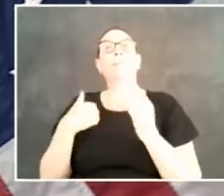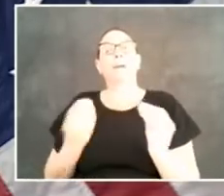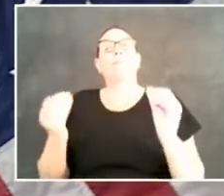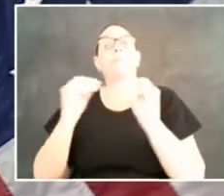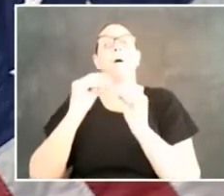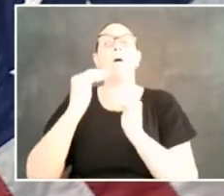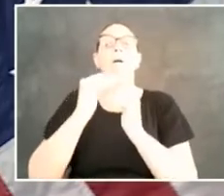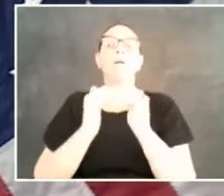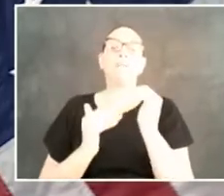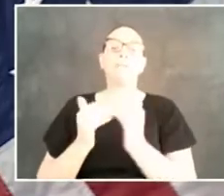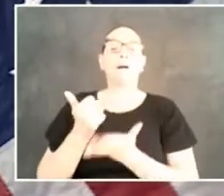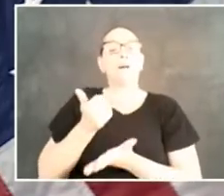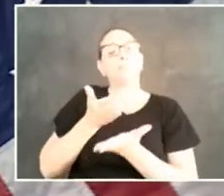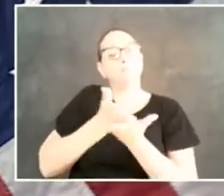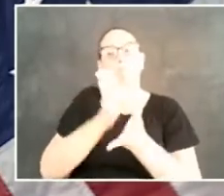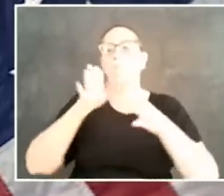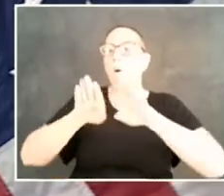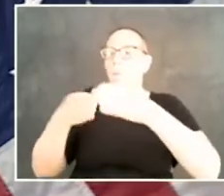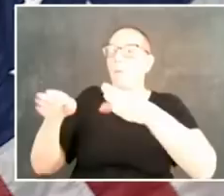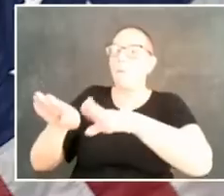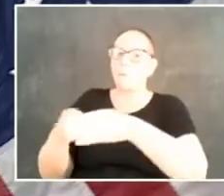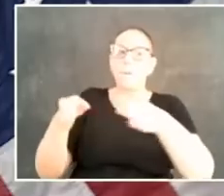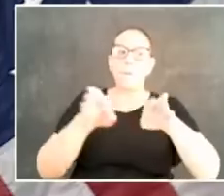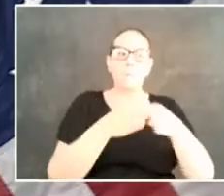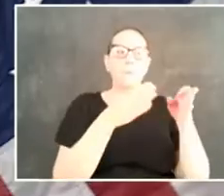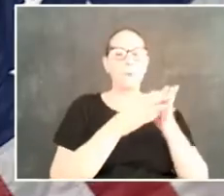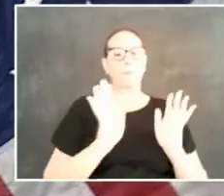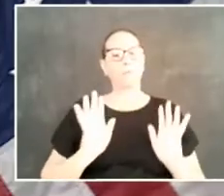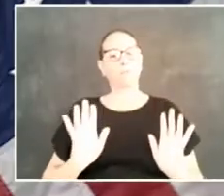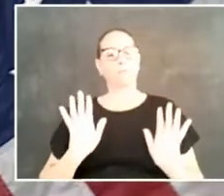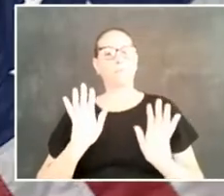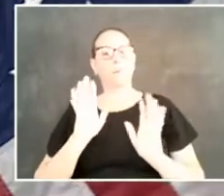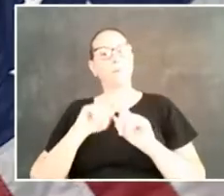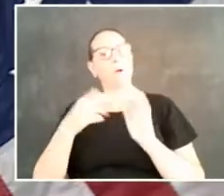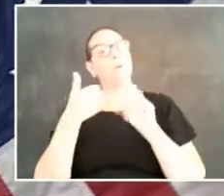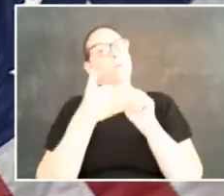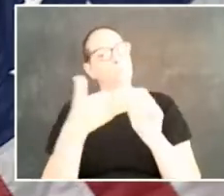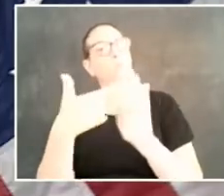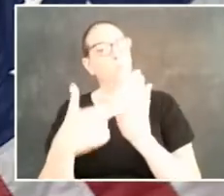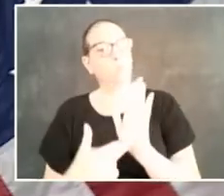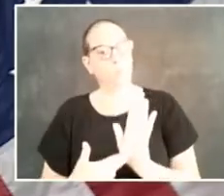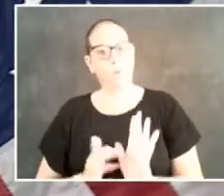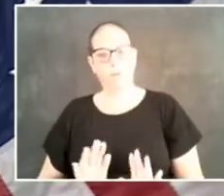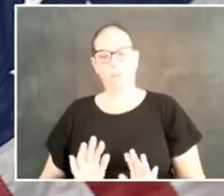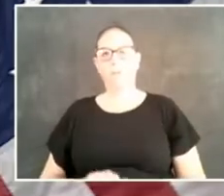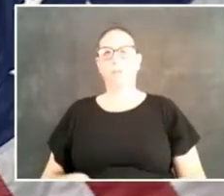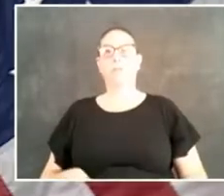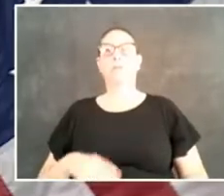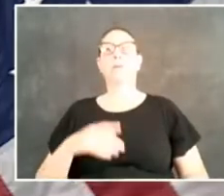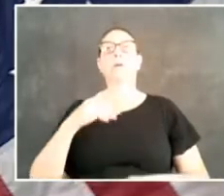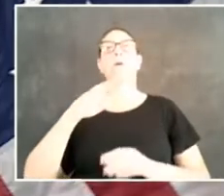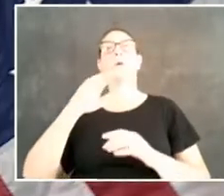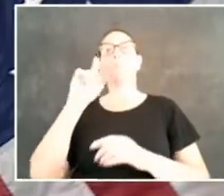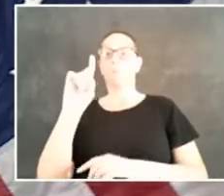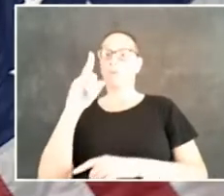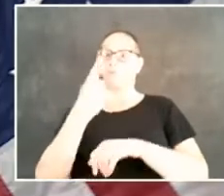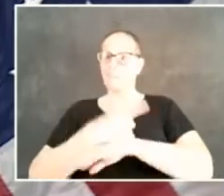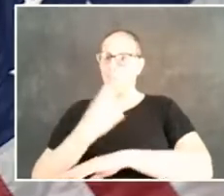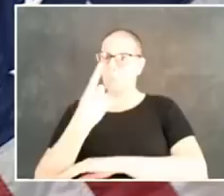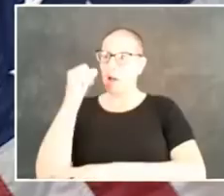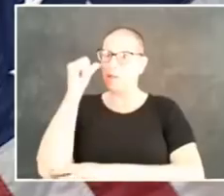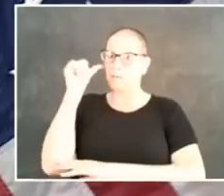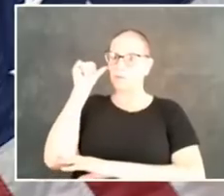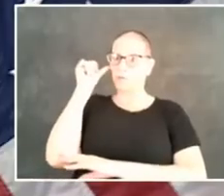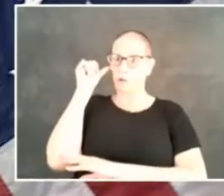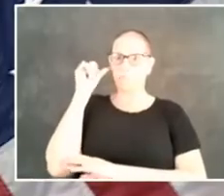streets. But, you know, day one, from what I could see, went well. Certainly hopeful. We're looking to expand. I think it's going to be great, but it always